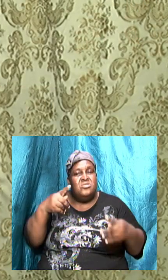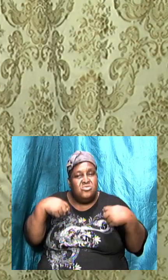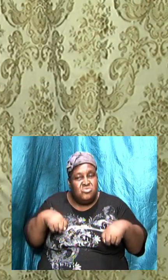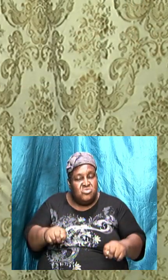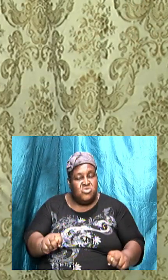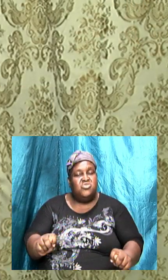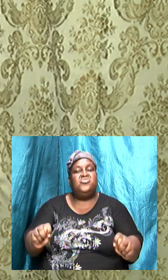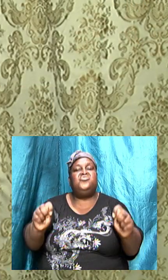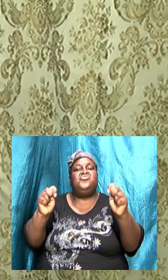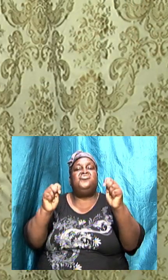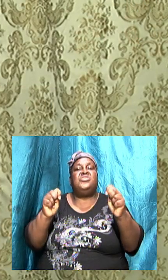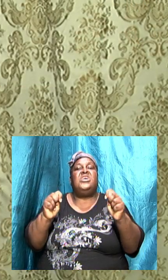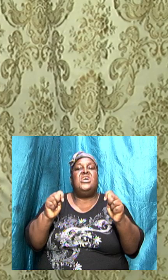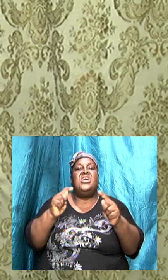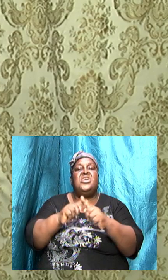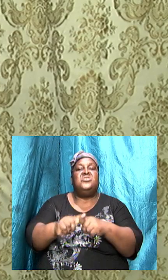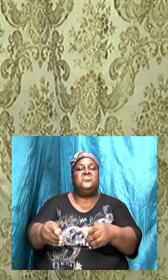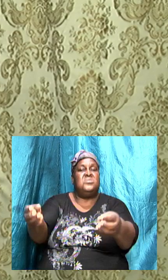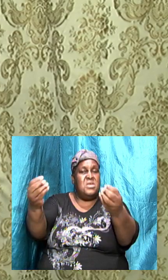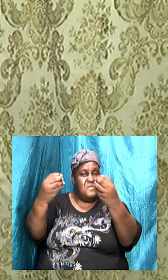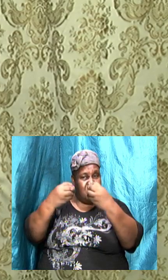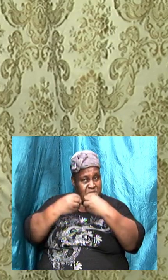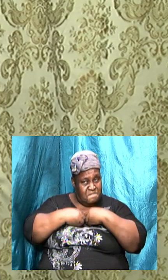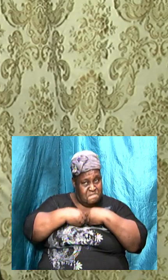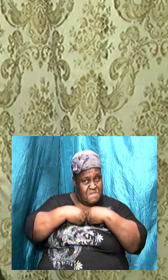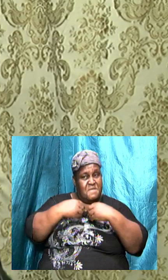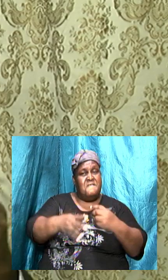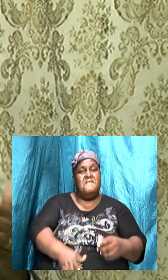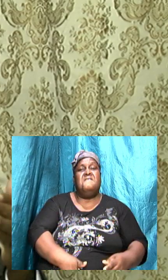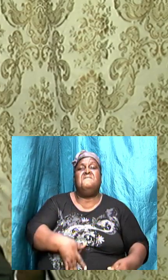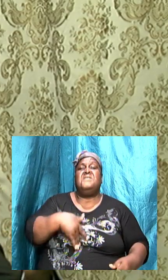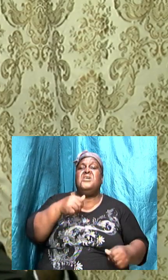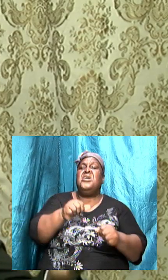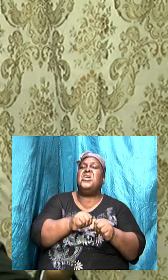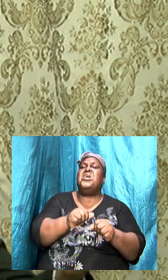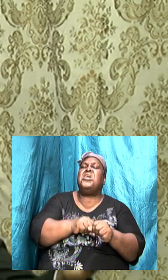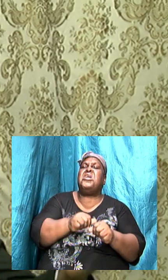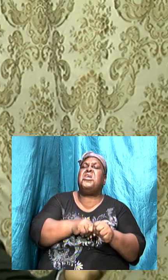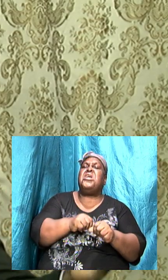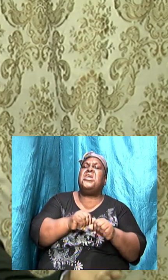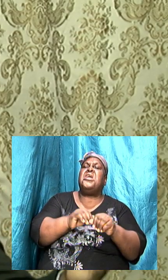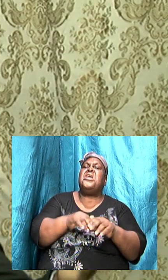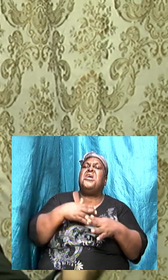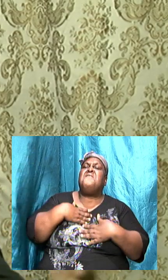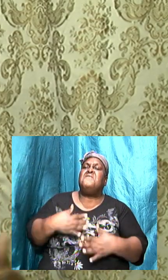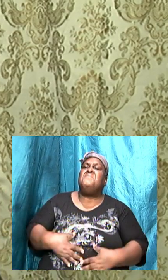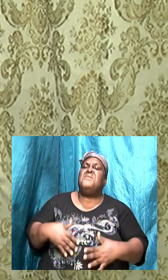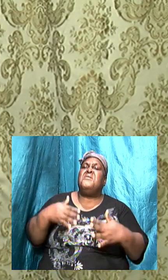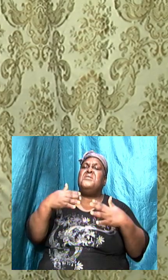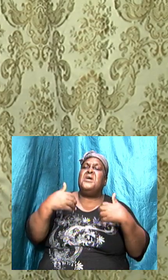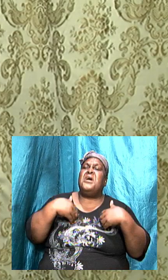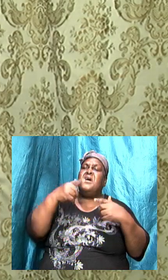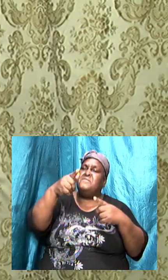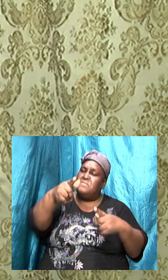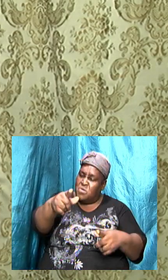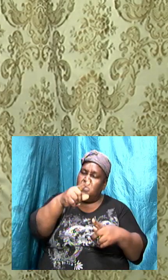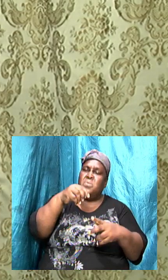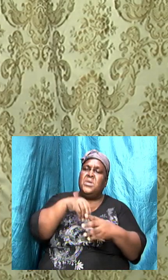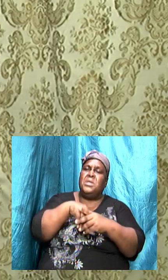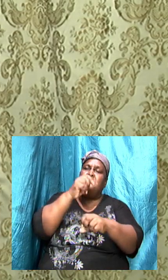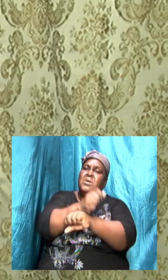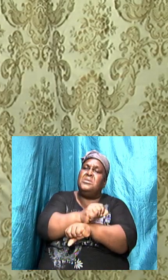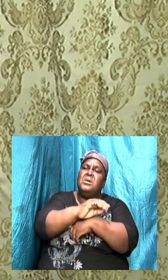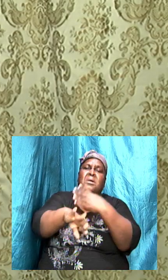to give you the feeling that everybody had you in bondage all these years.